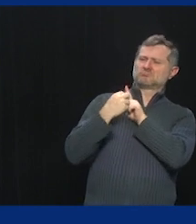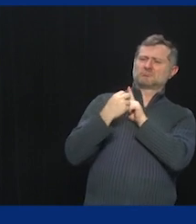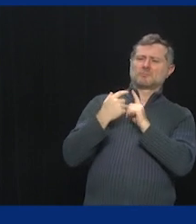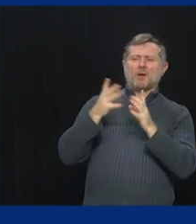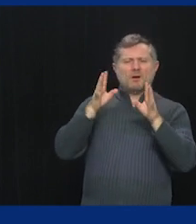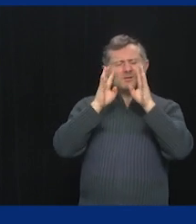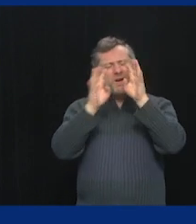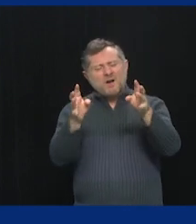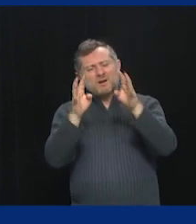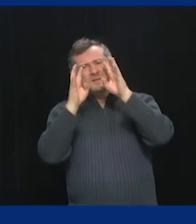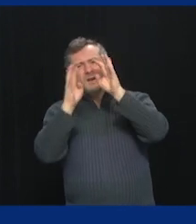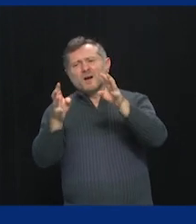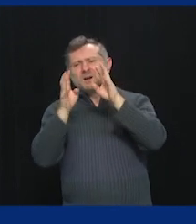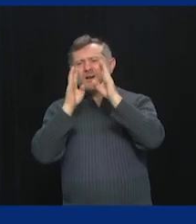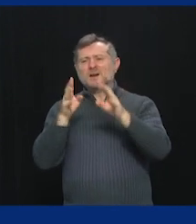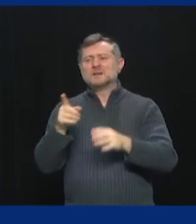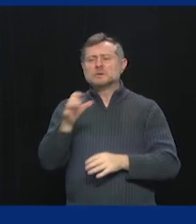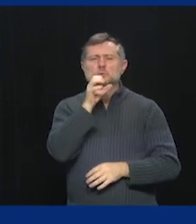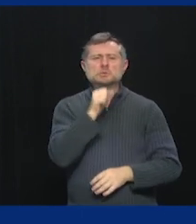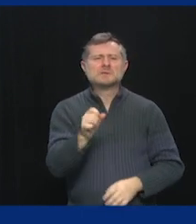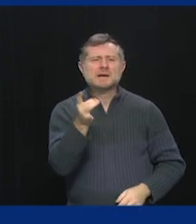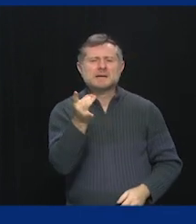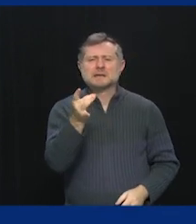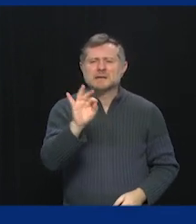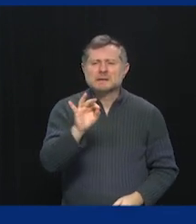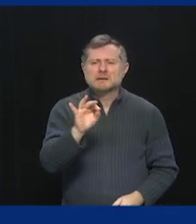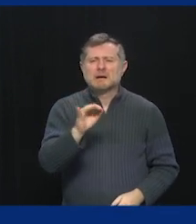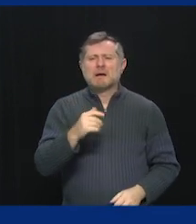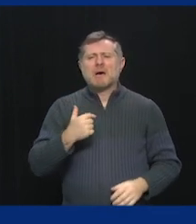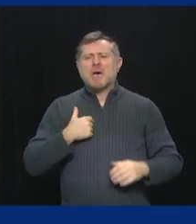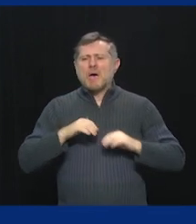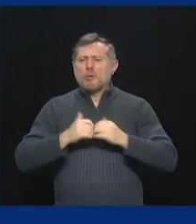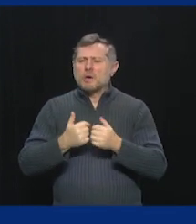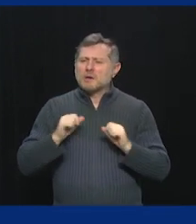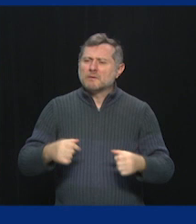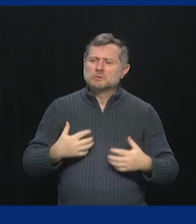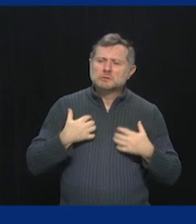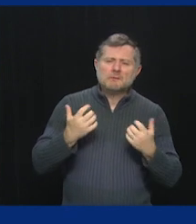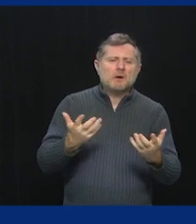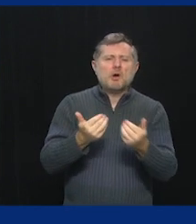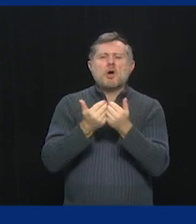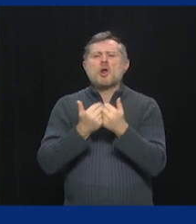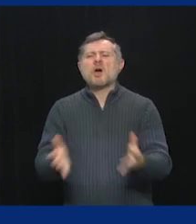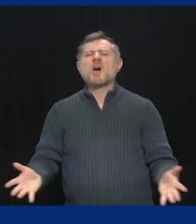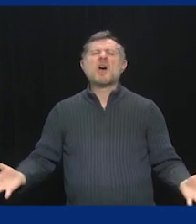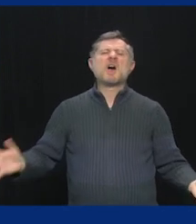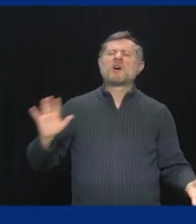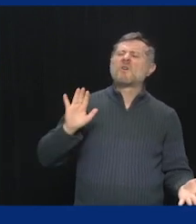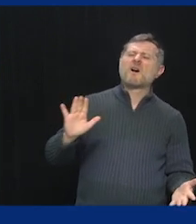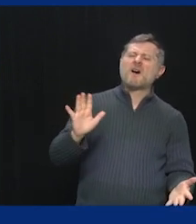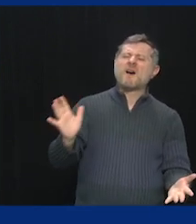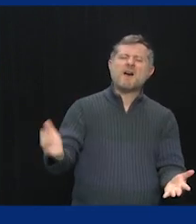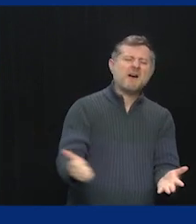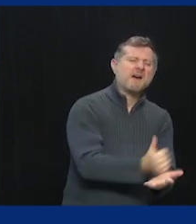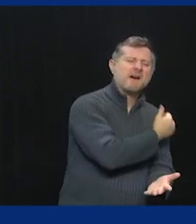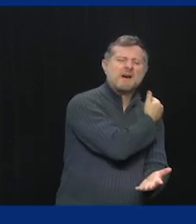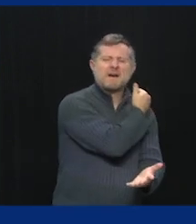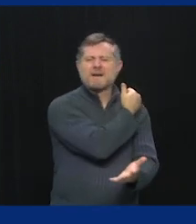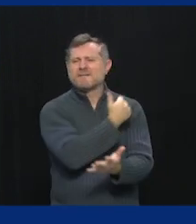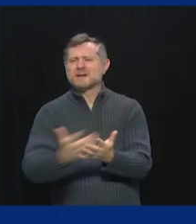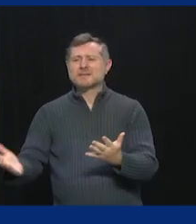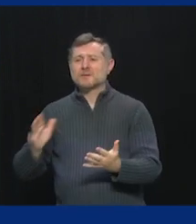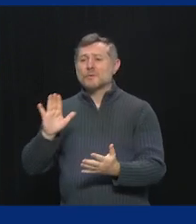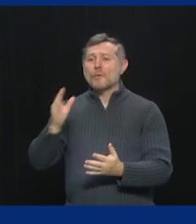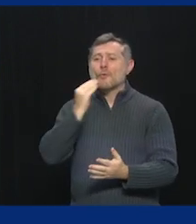89-year-old woman, told me she didn't know how she was ever going to come back. She had nothing left. She had nothing after living in that home for 40